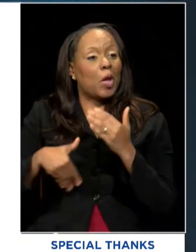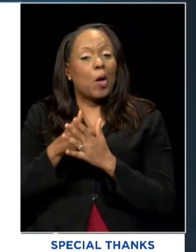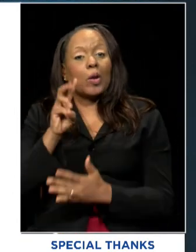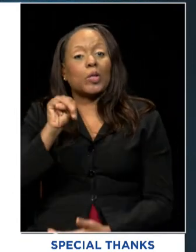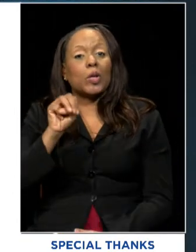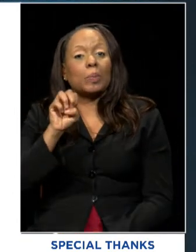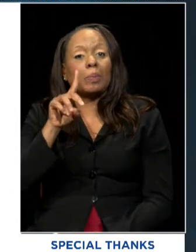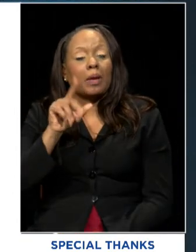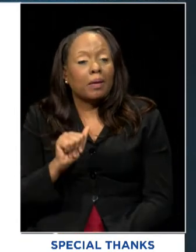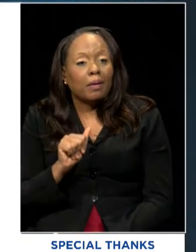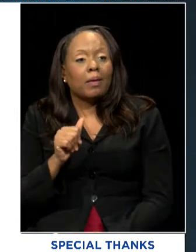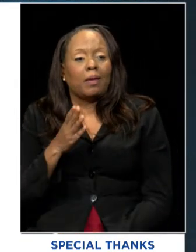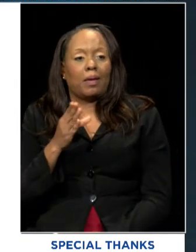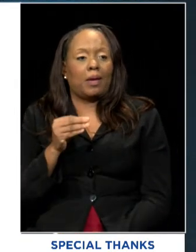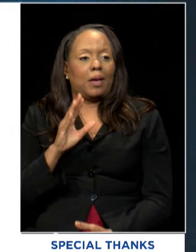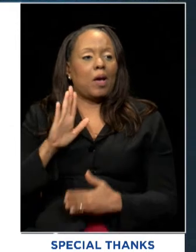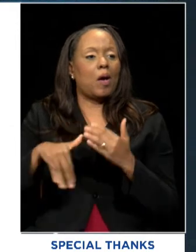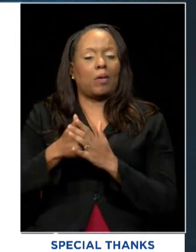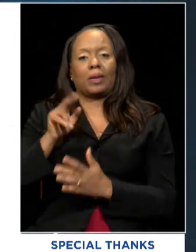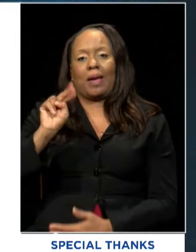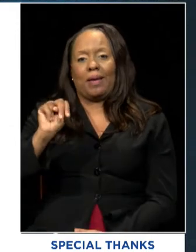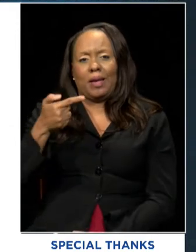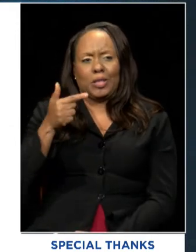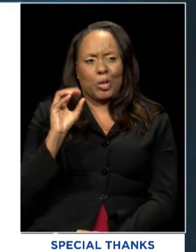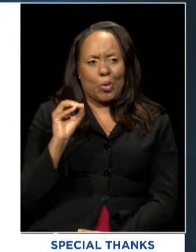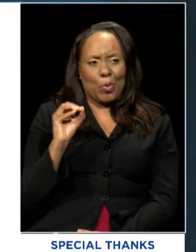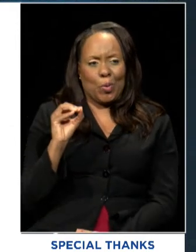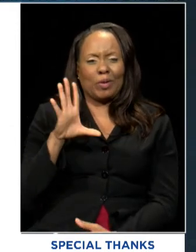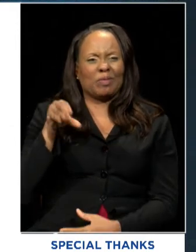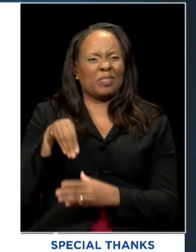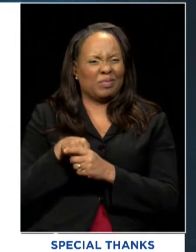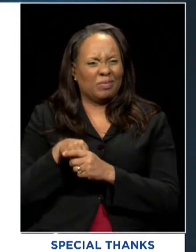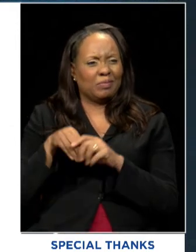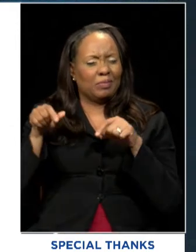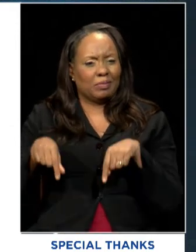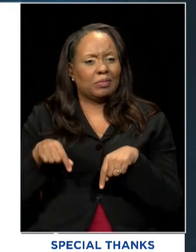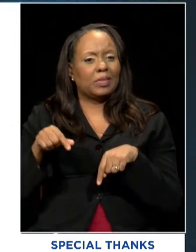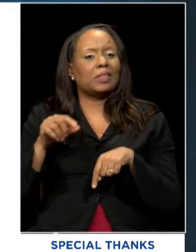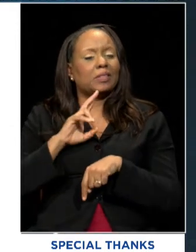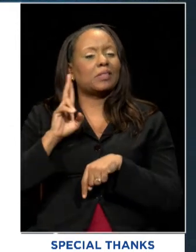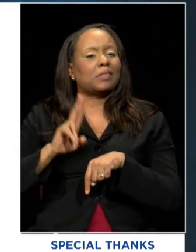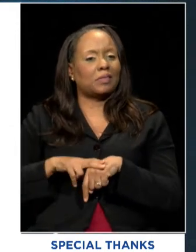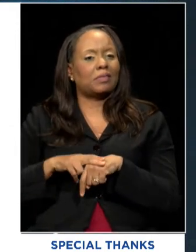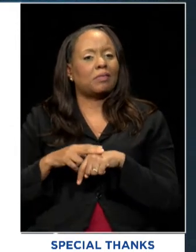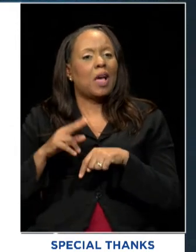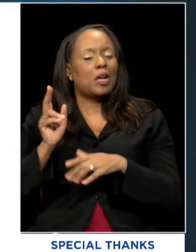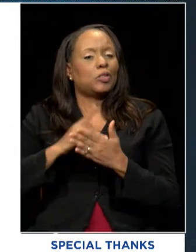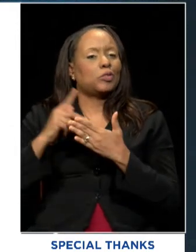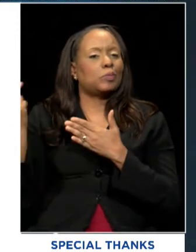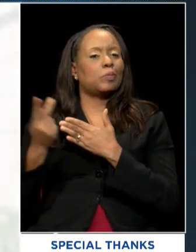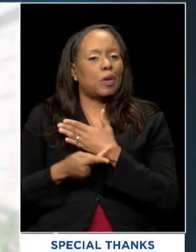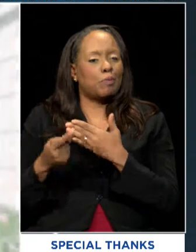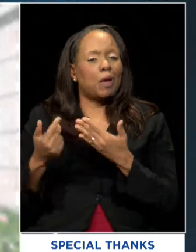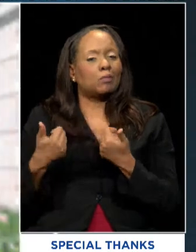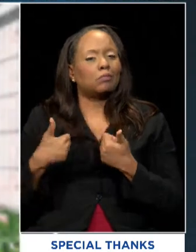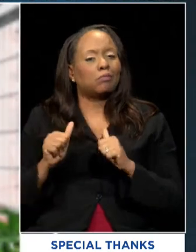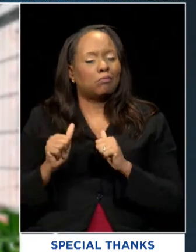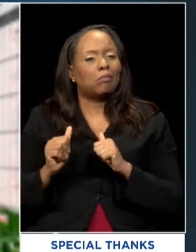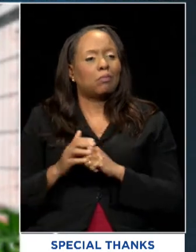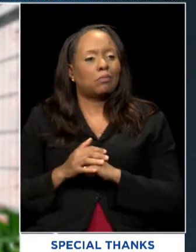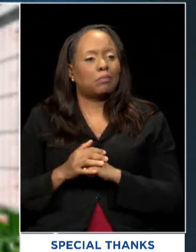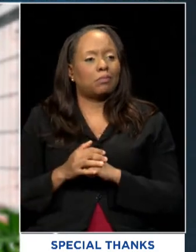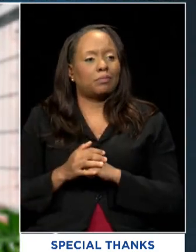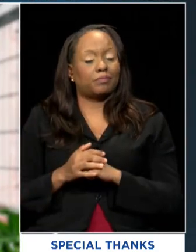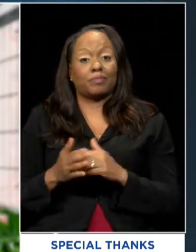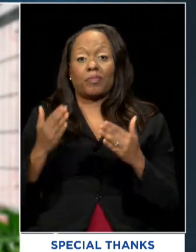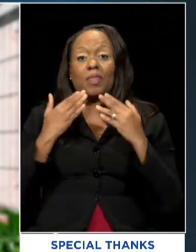and certainly the non-governmental organizations involved in this national effort. Thank you